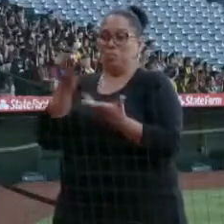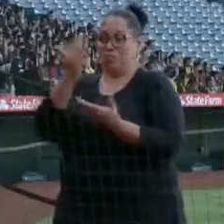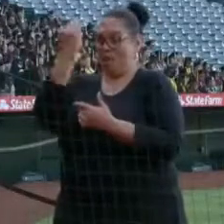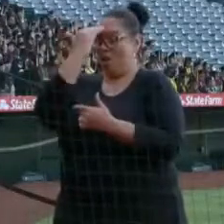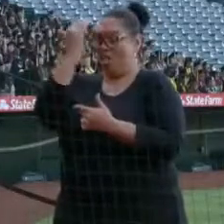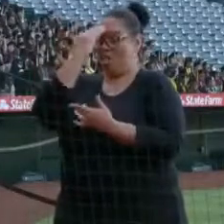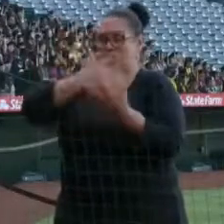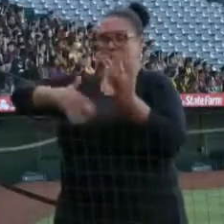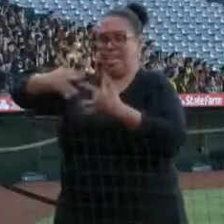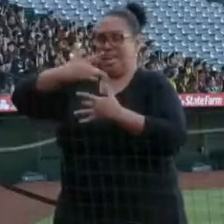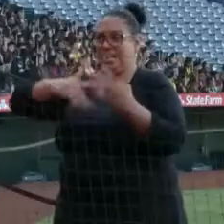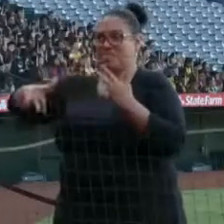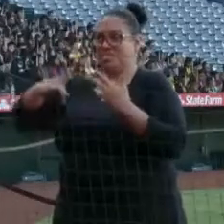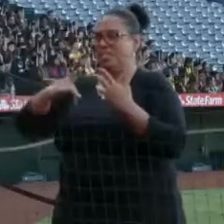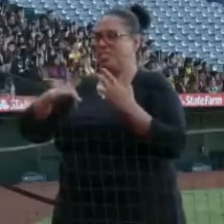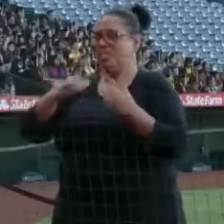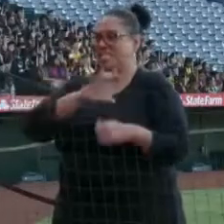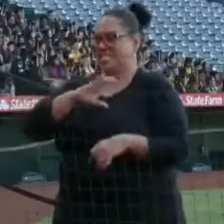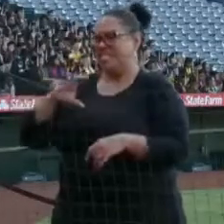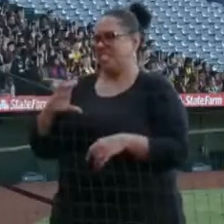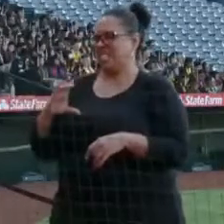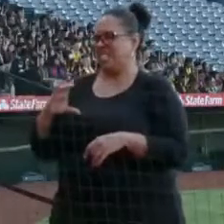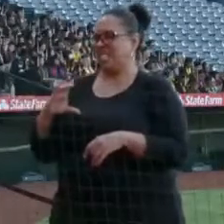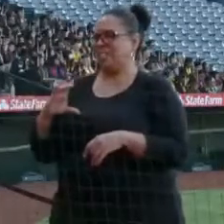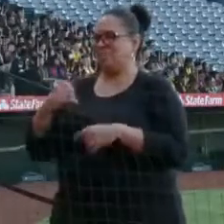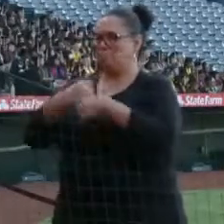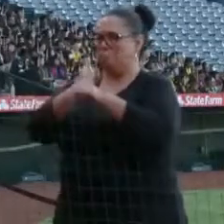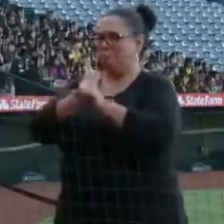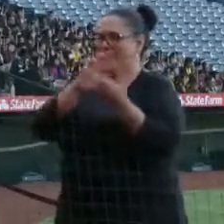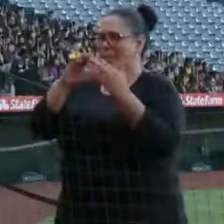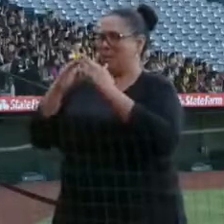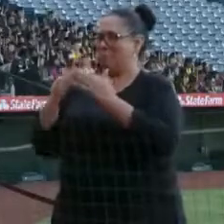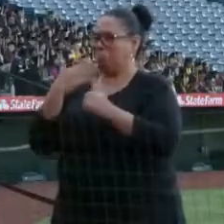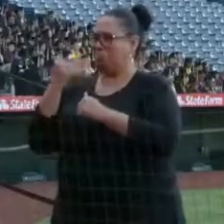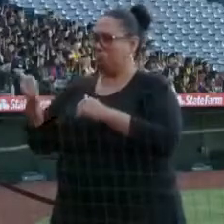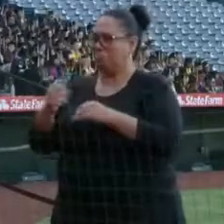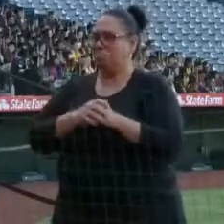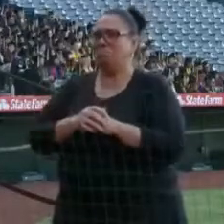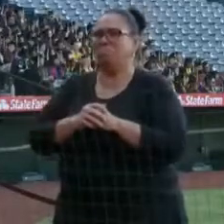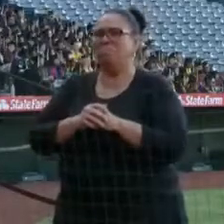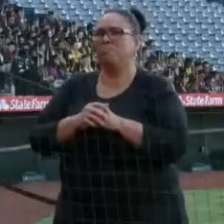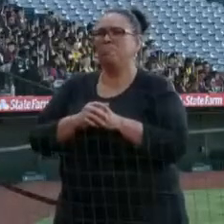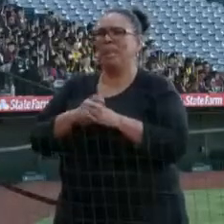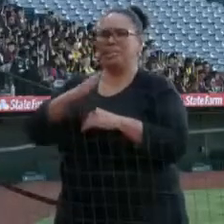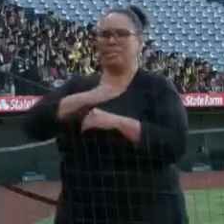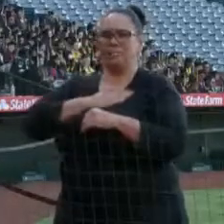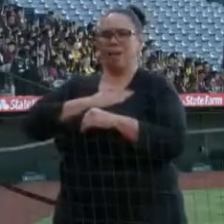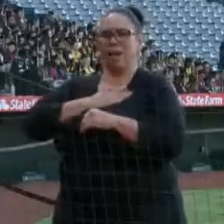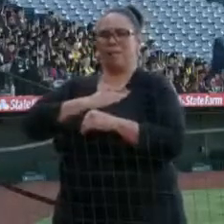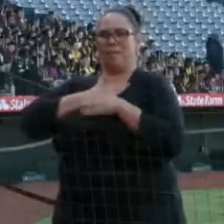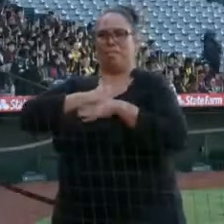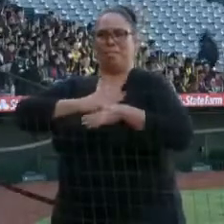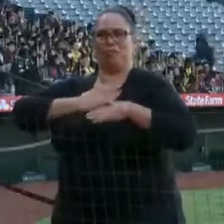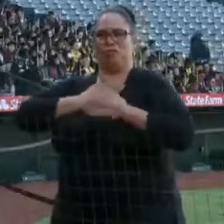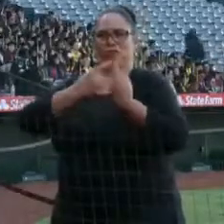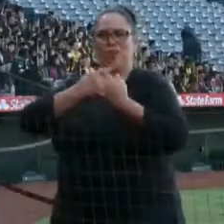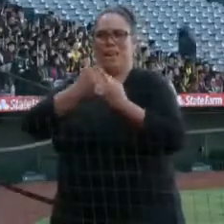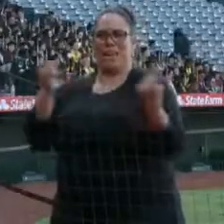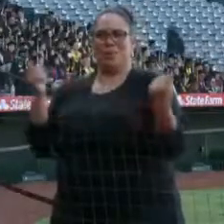and engaged citizenry to enrich our communities. It is my great pleasure to announce